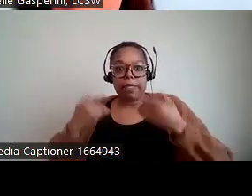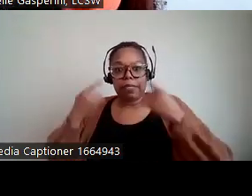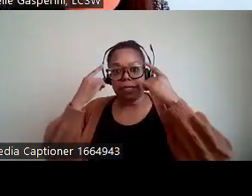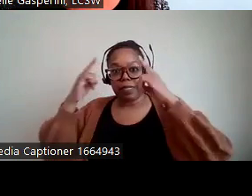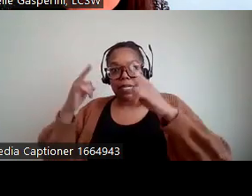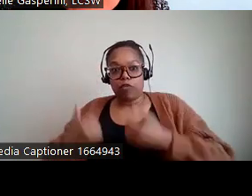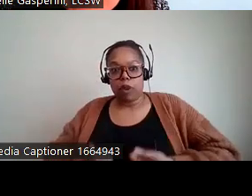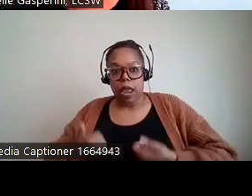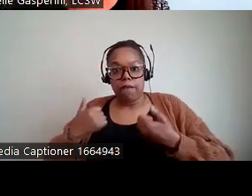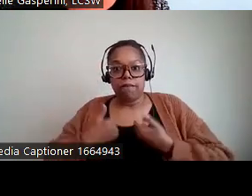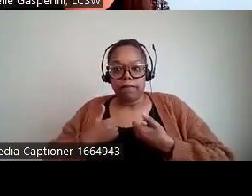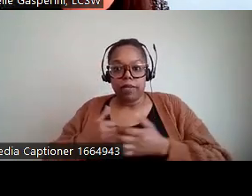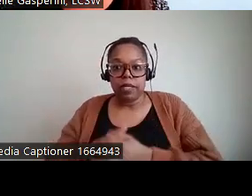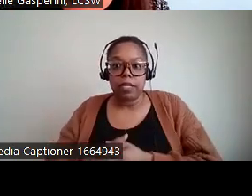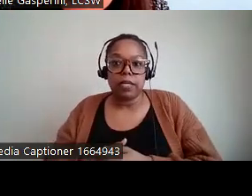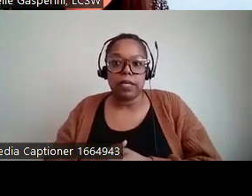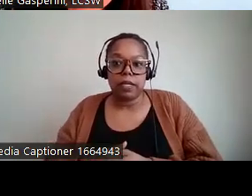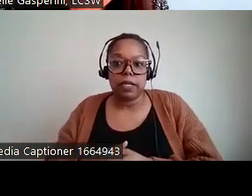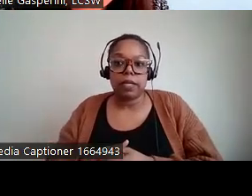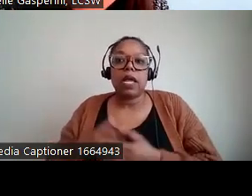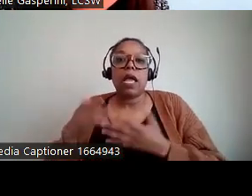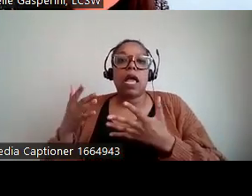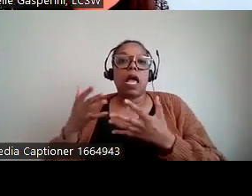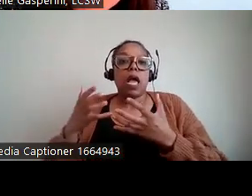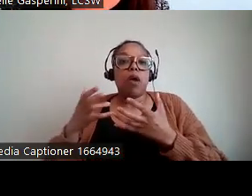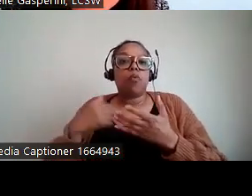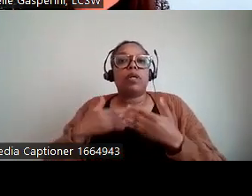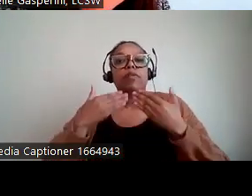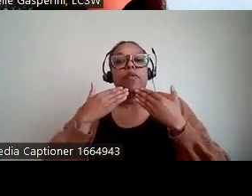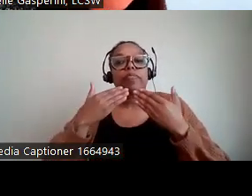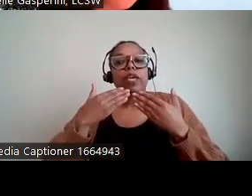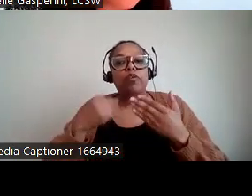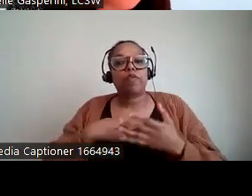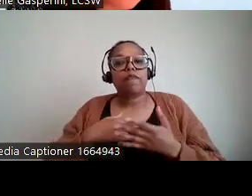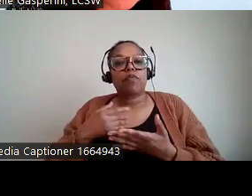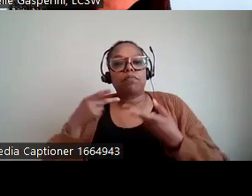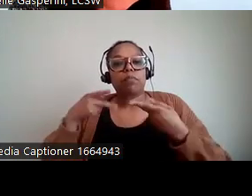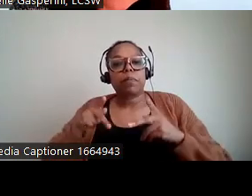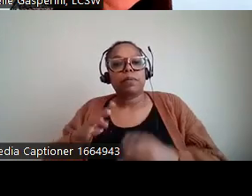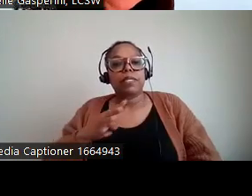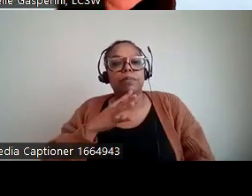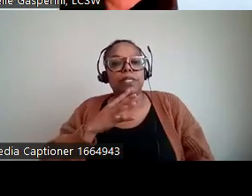that, I want to thank you for letting me speak with you today.